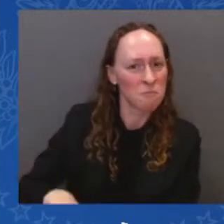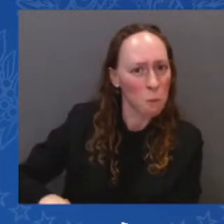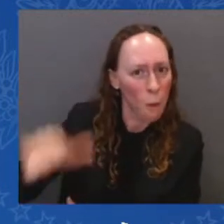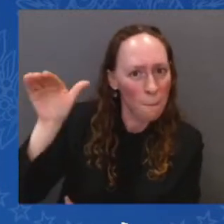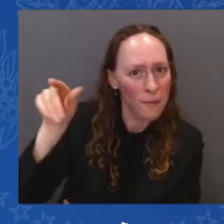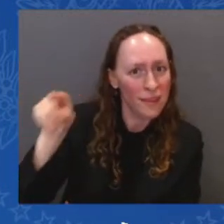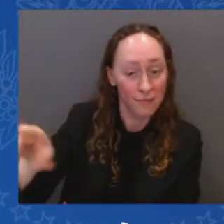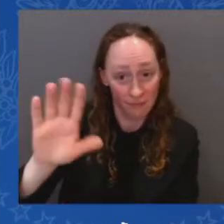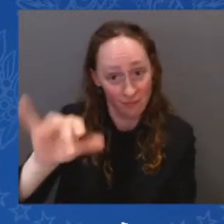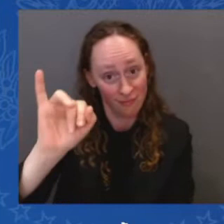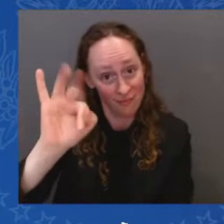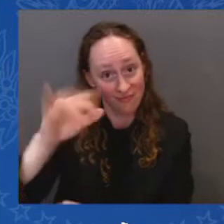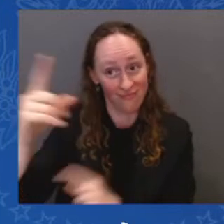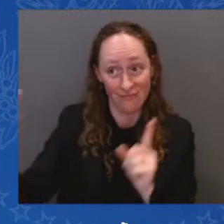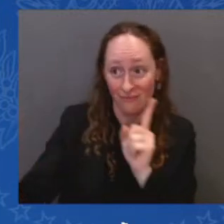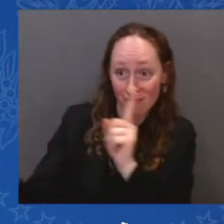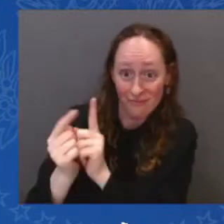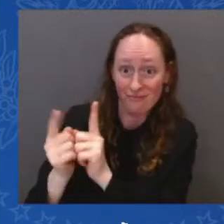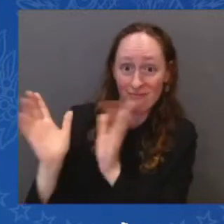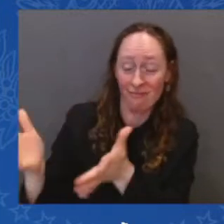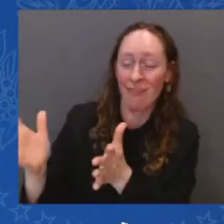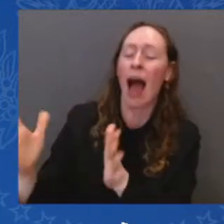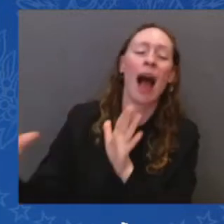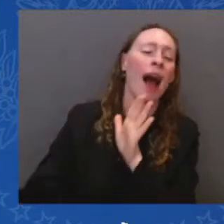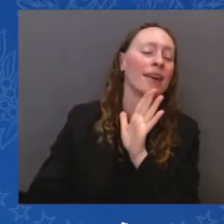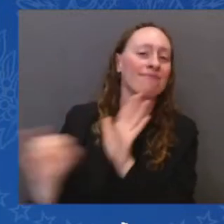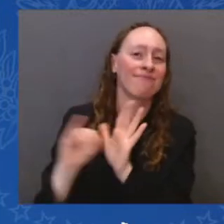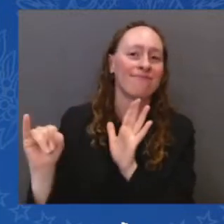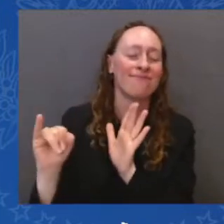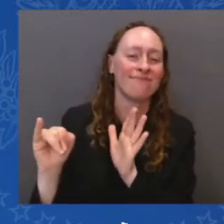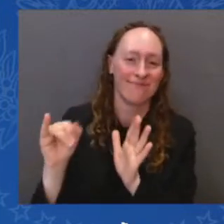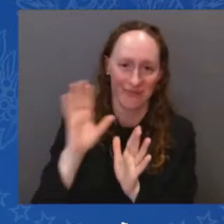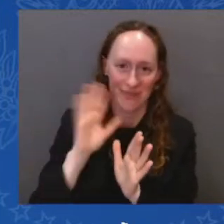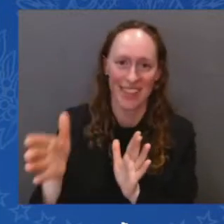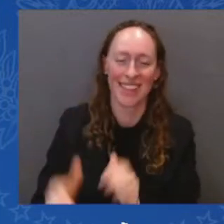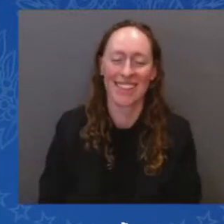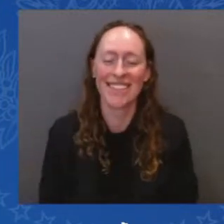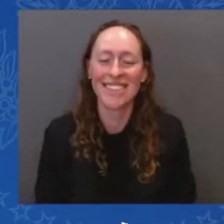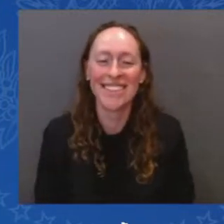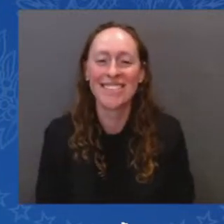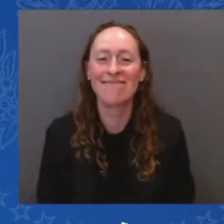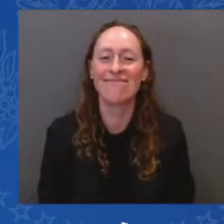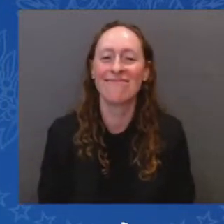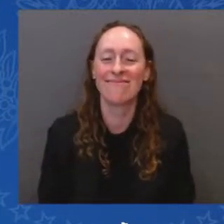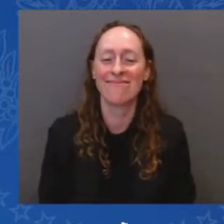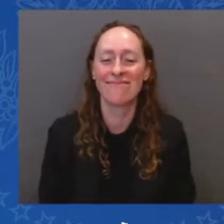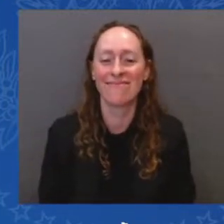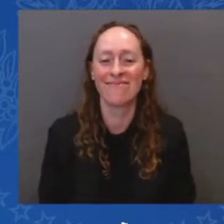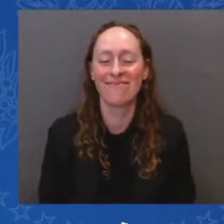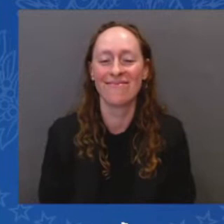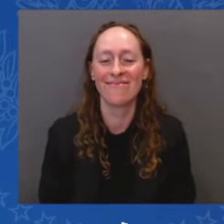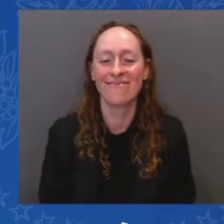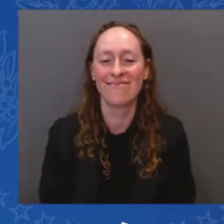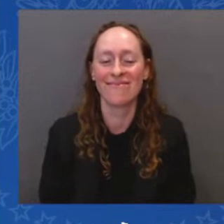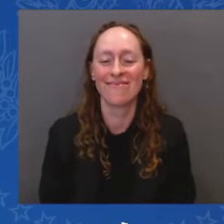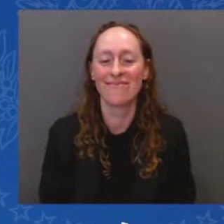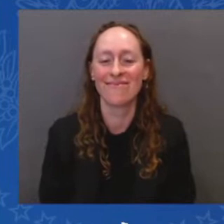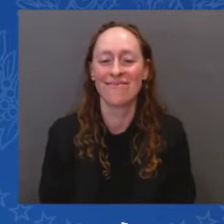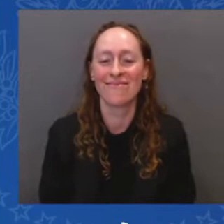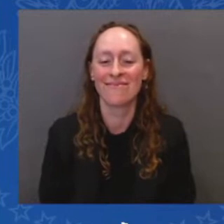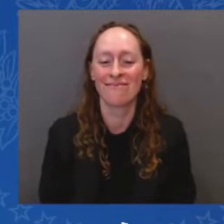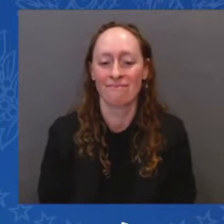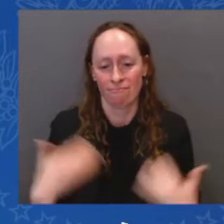He calls Boston the Holy Land. So to him, Bobby Orr of the Boston Bruins is a patron